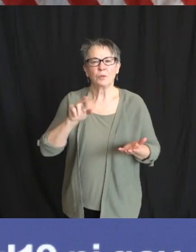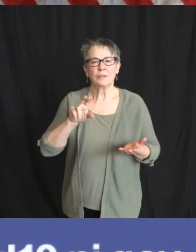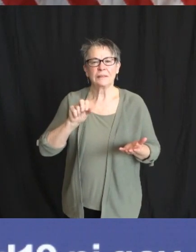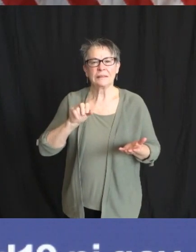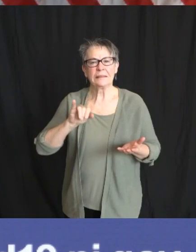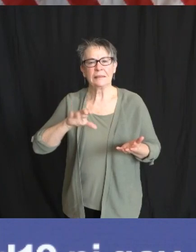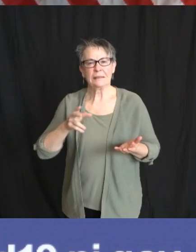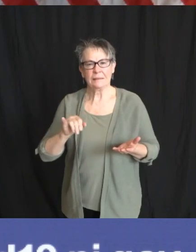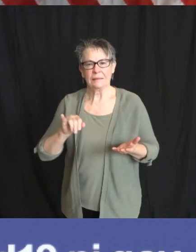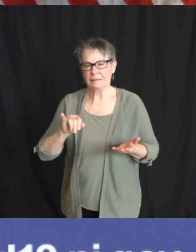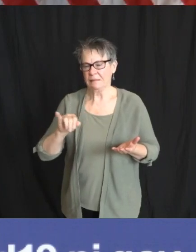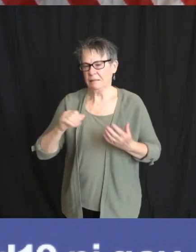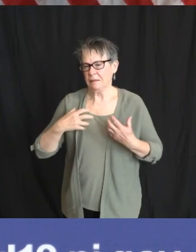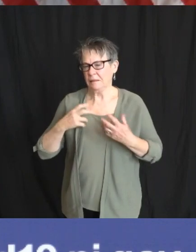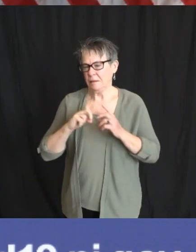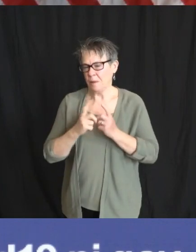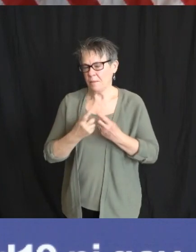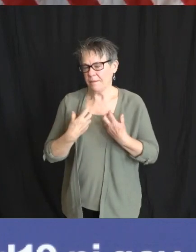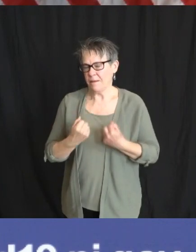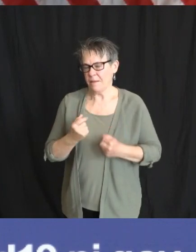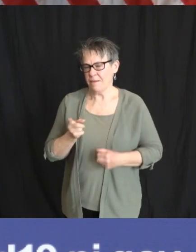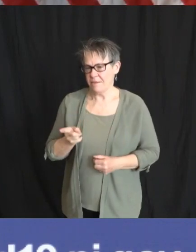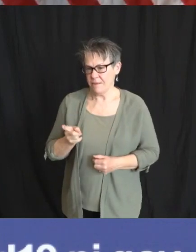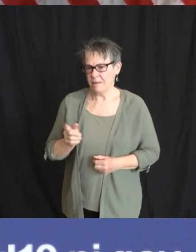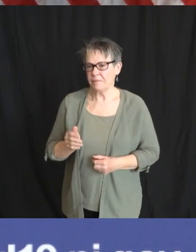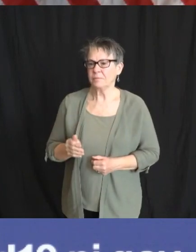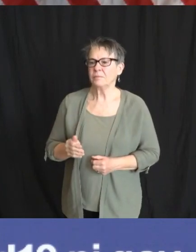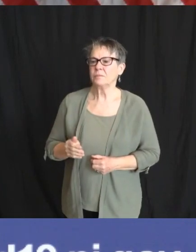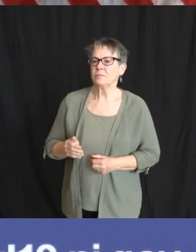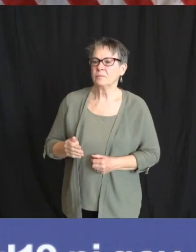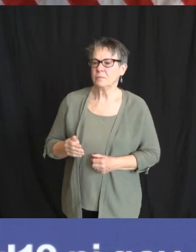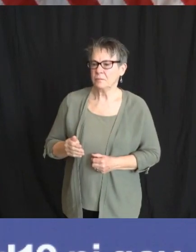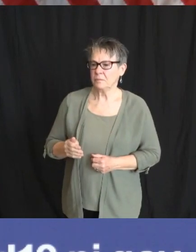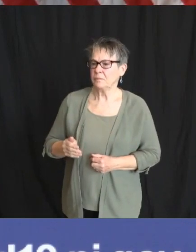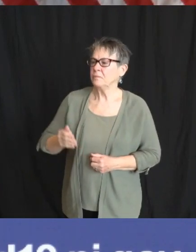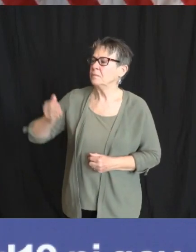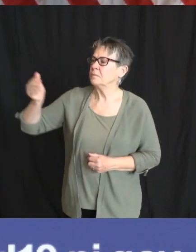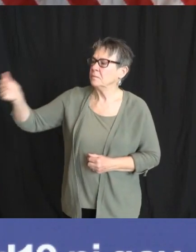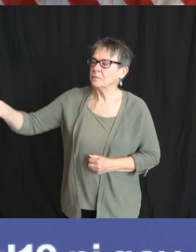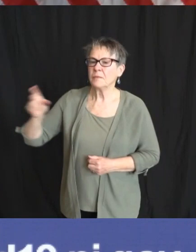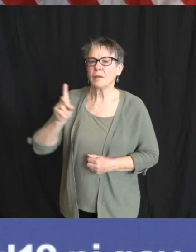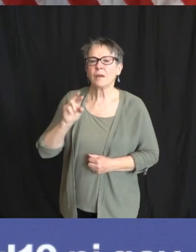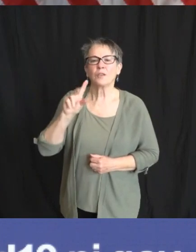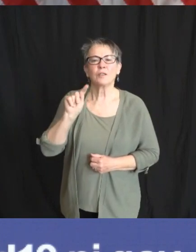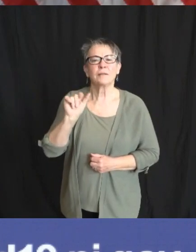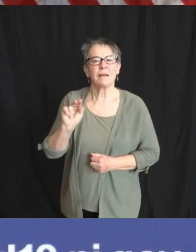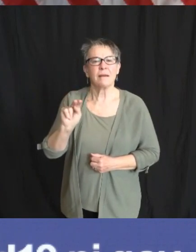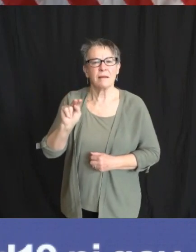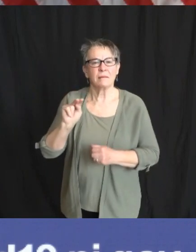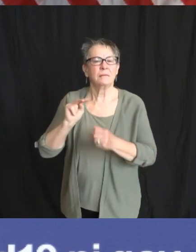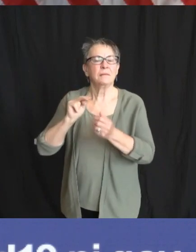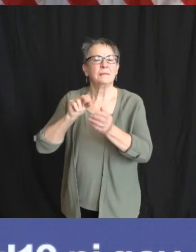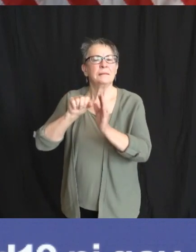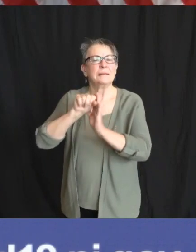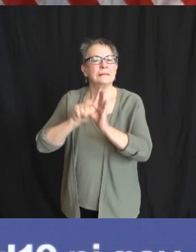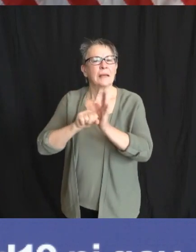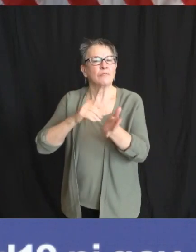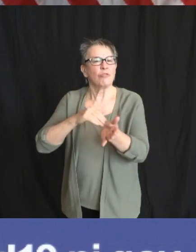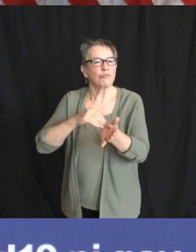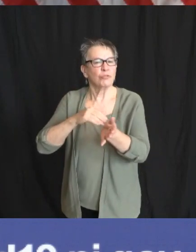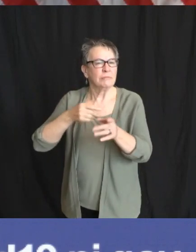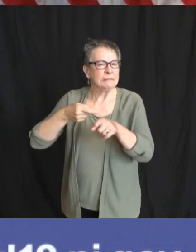her right, someone also in that category, the state's epidemiologist, Dr. Christina Tan. To my left, another guy who needs no